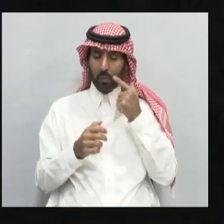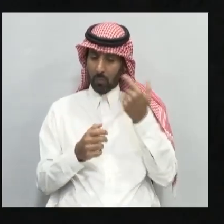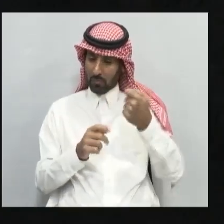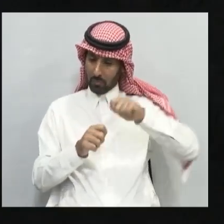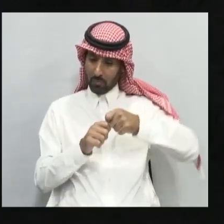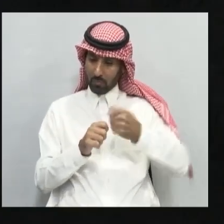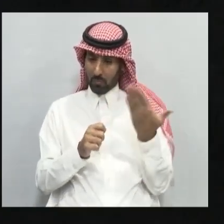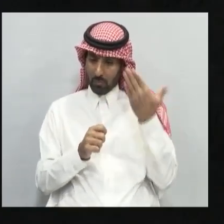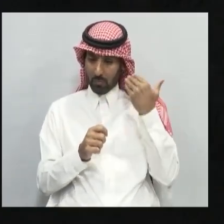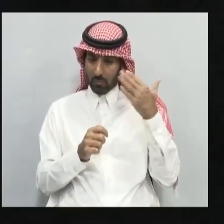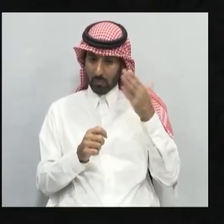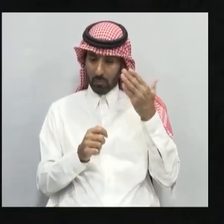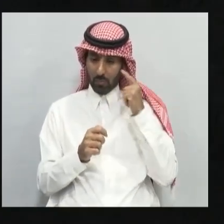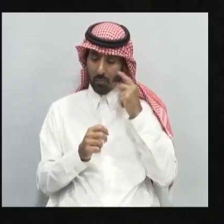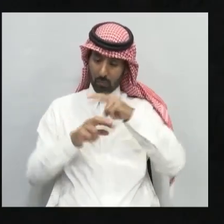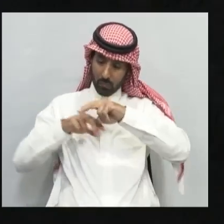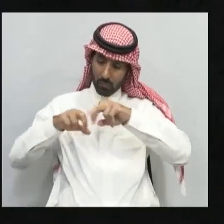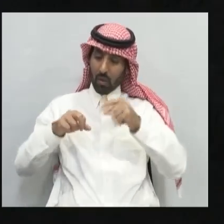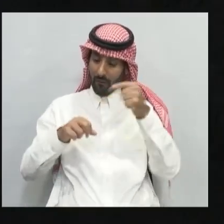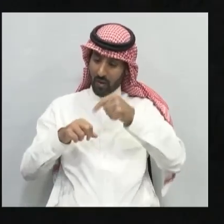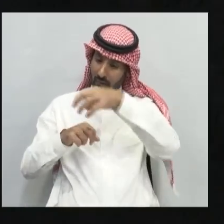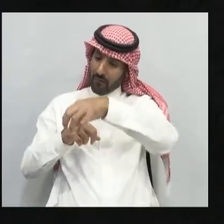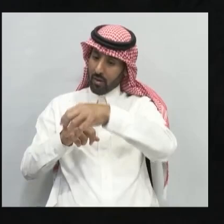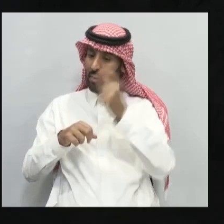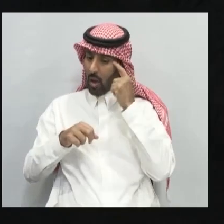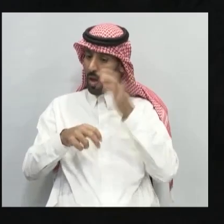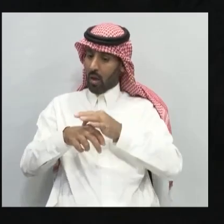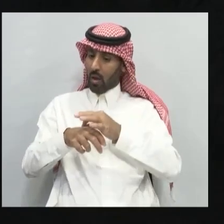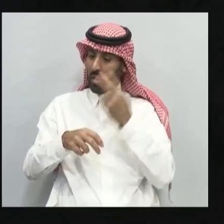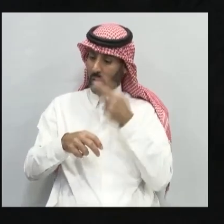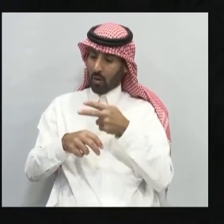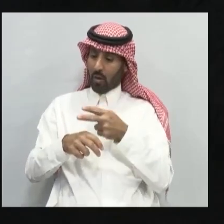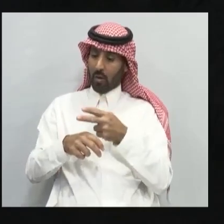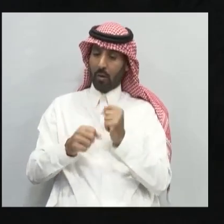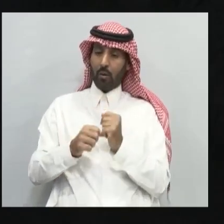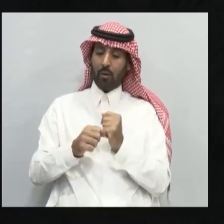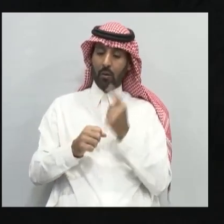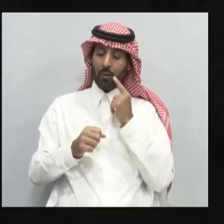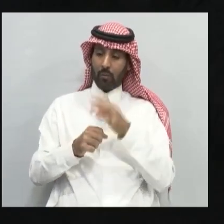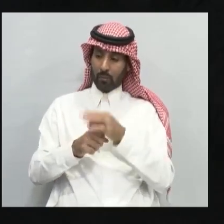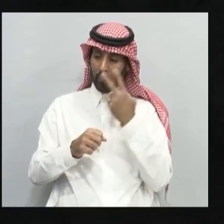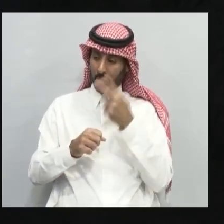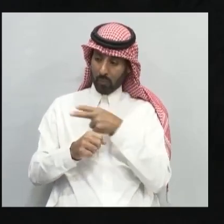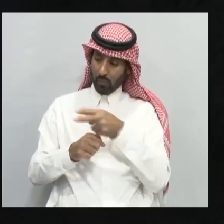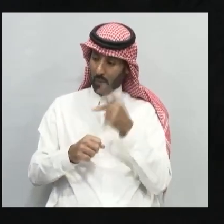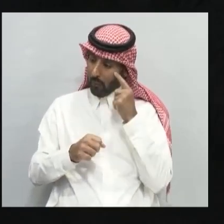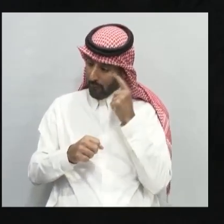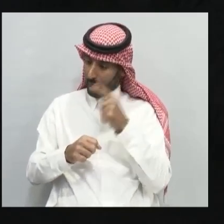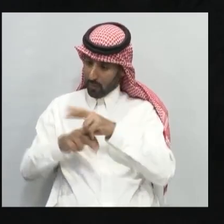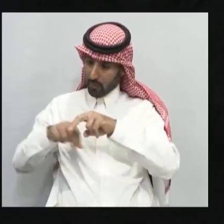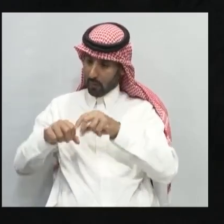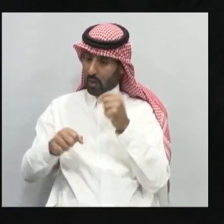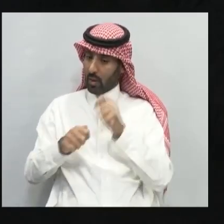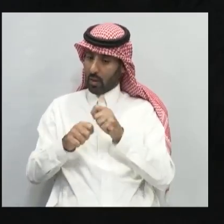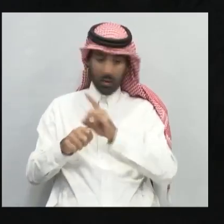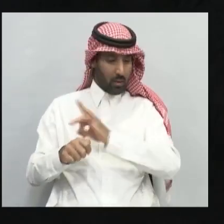invention. A discovery, they are all human achievements. However, for the discovery, we haven't made them ourselves.